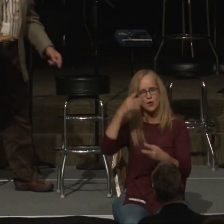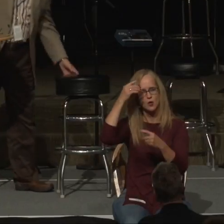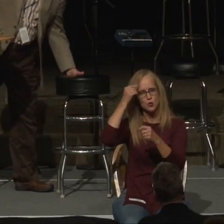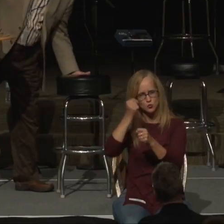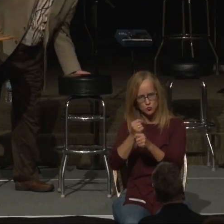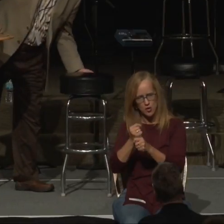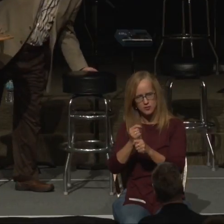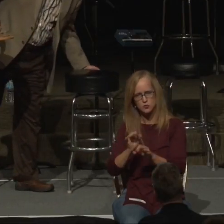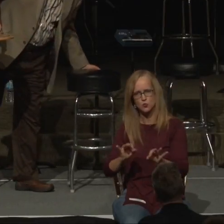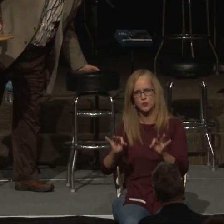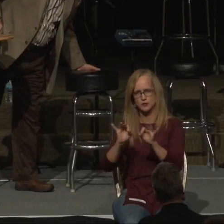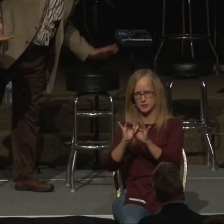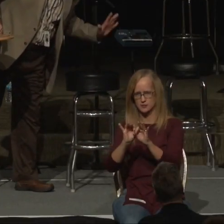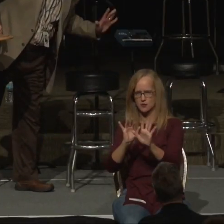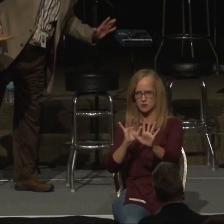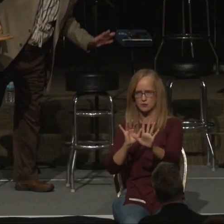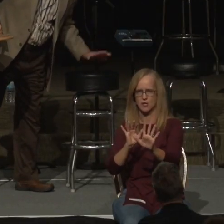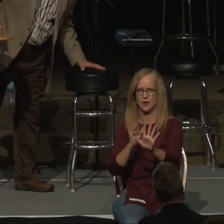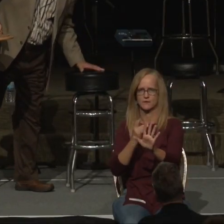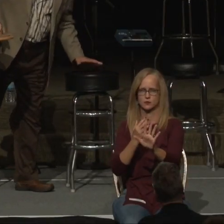trustworthiness, I forgot, I got to talk about that,